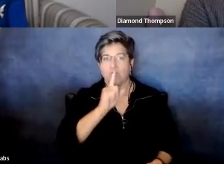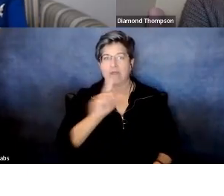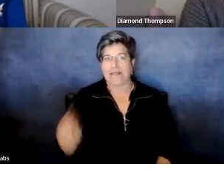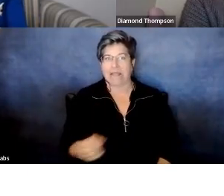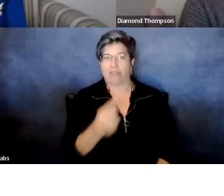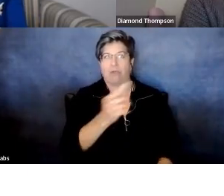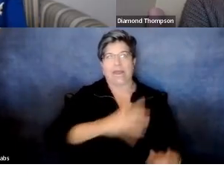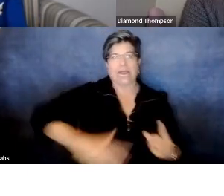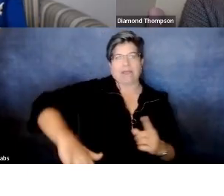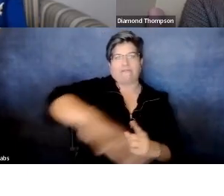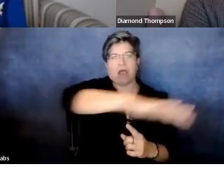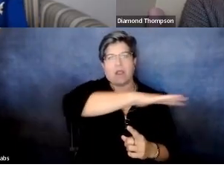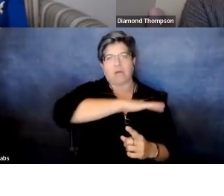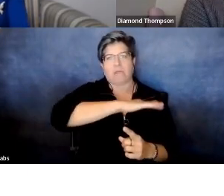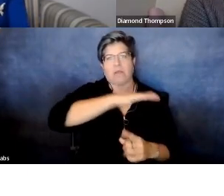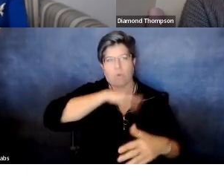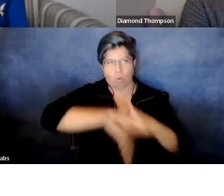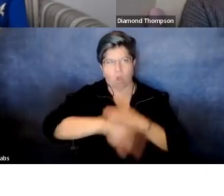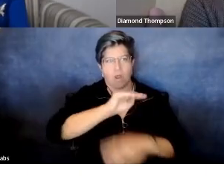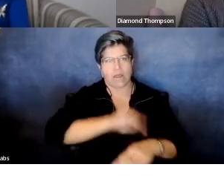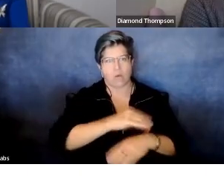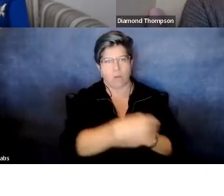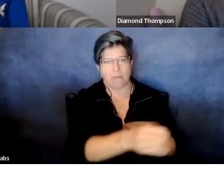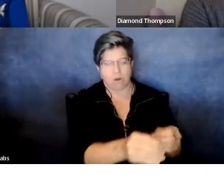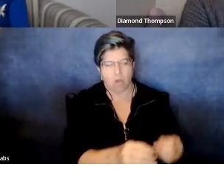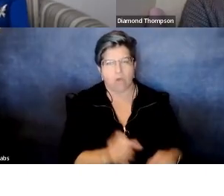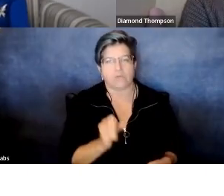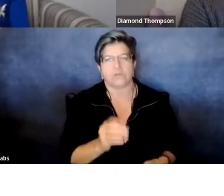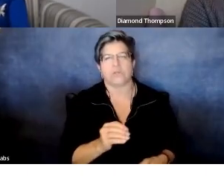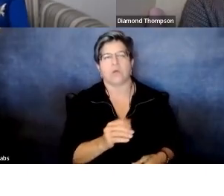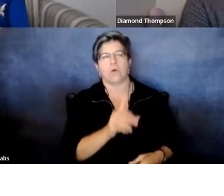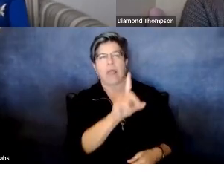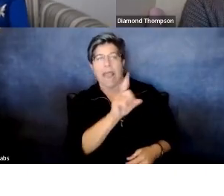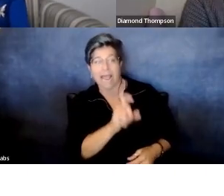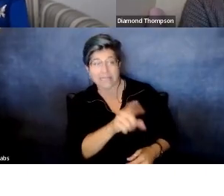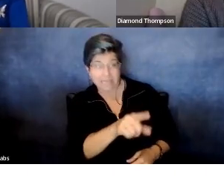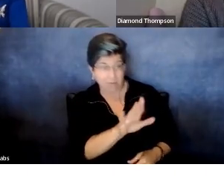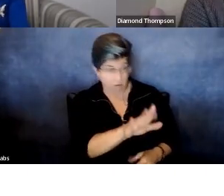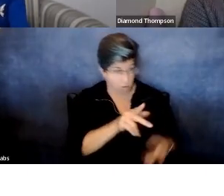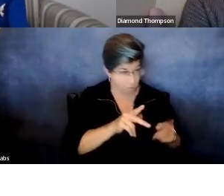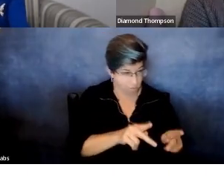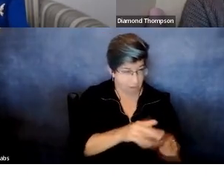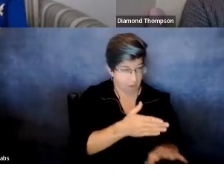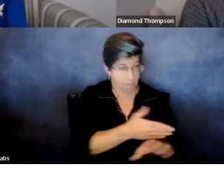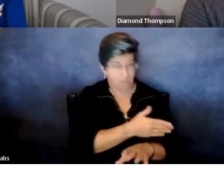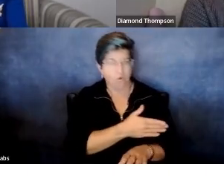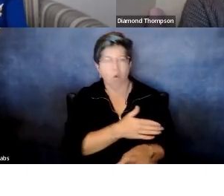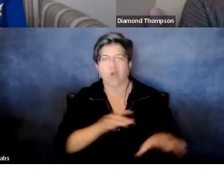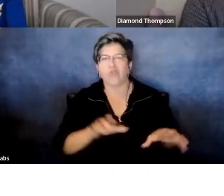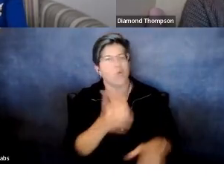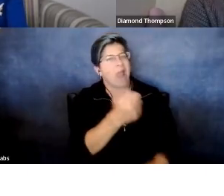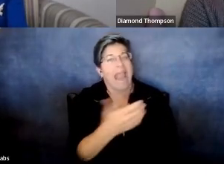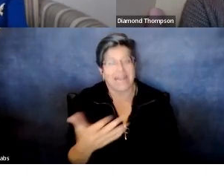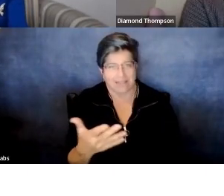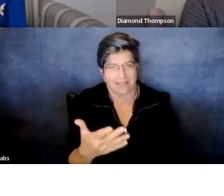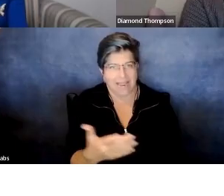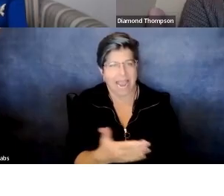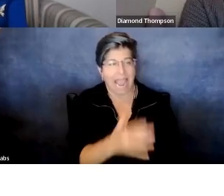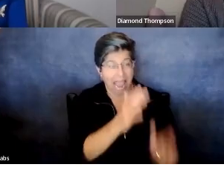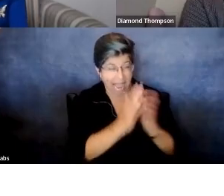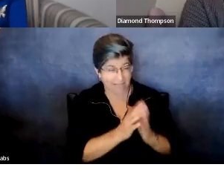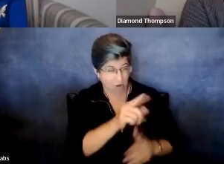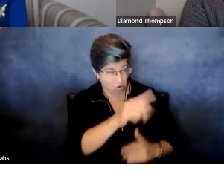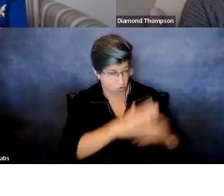threatening environment. And so asking for their permission before you do anything, asking them if